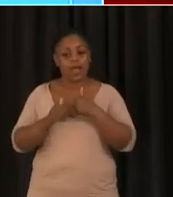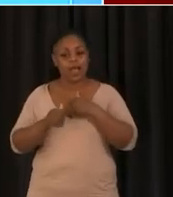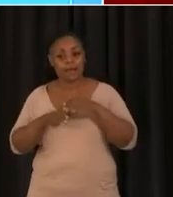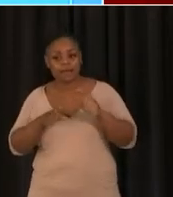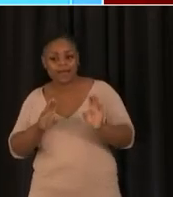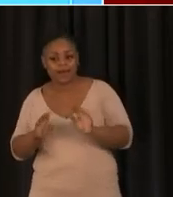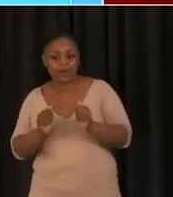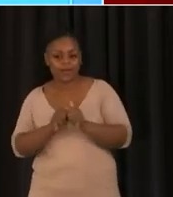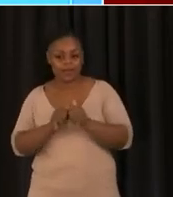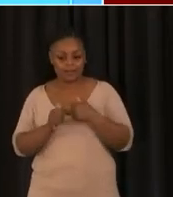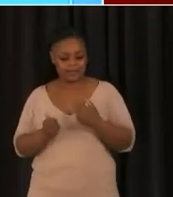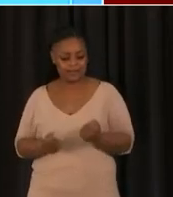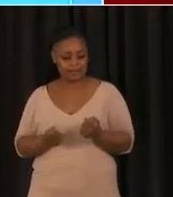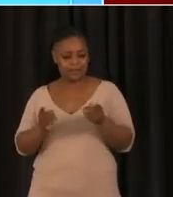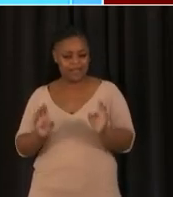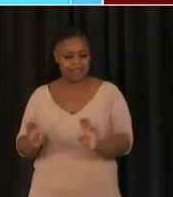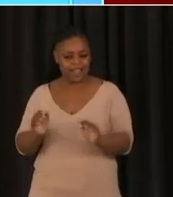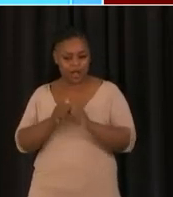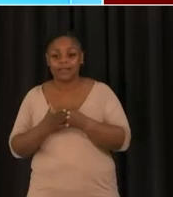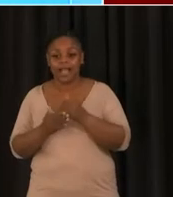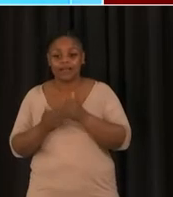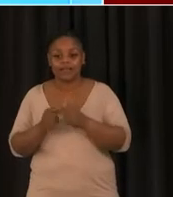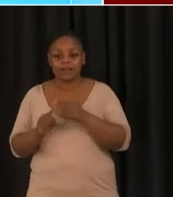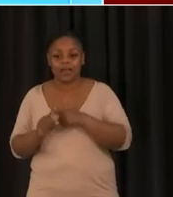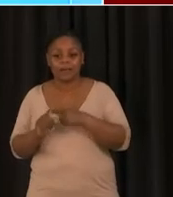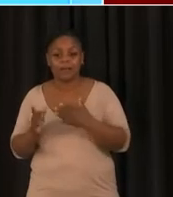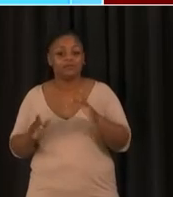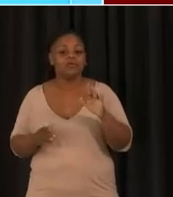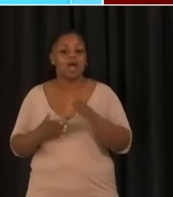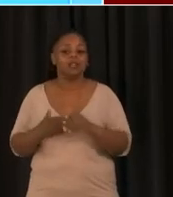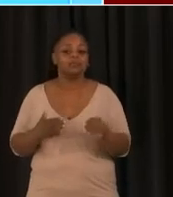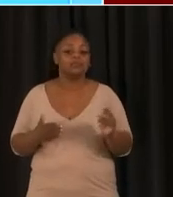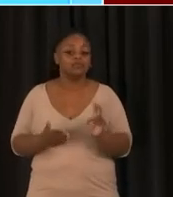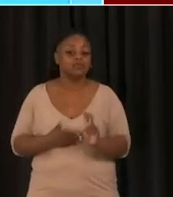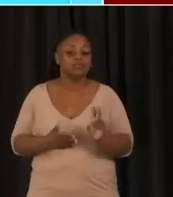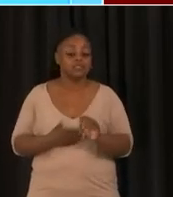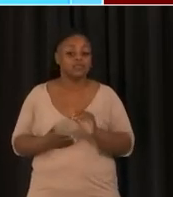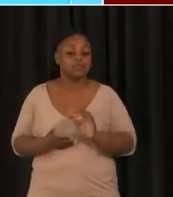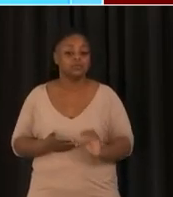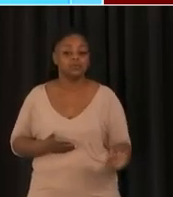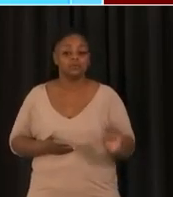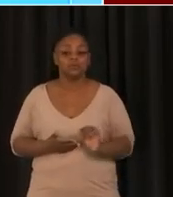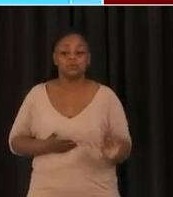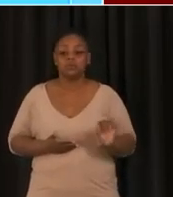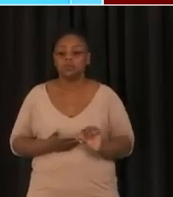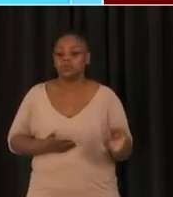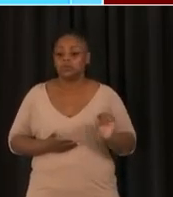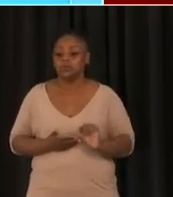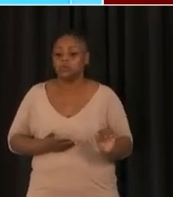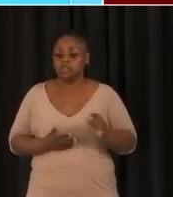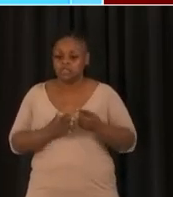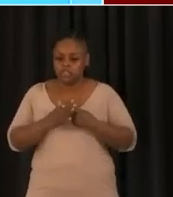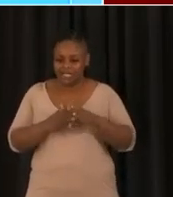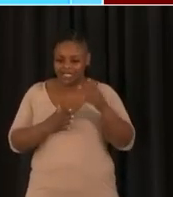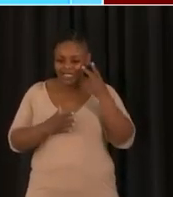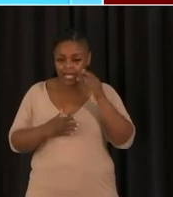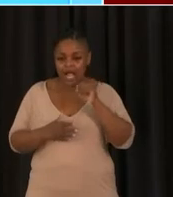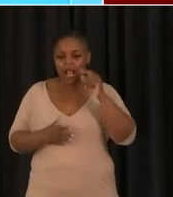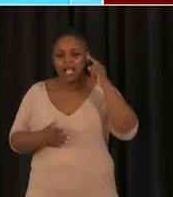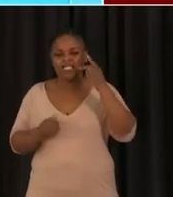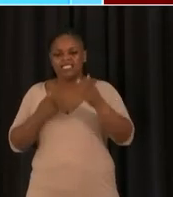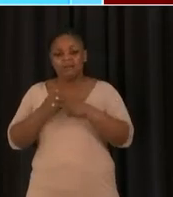and I learned about how D.C. residents are handling debt during the pandemic and what barriers to financial health they still face. So I